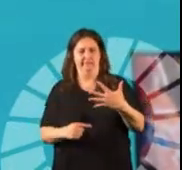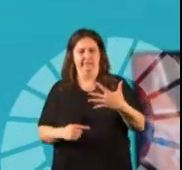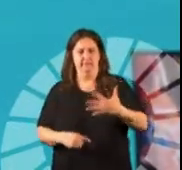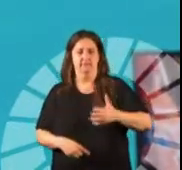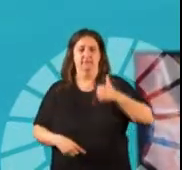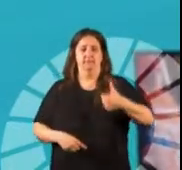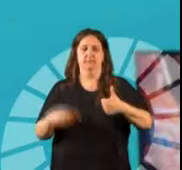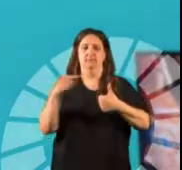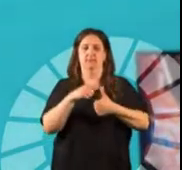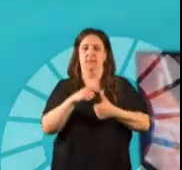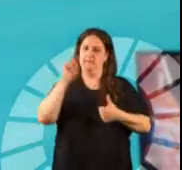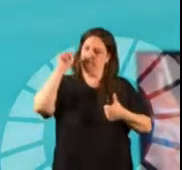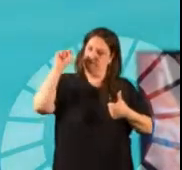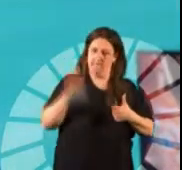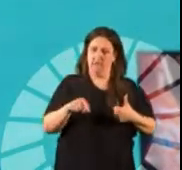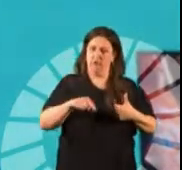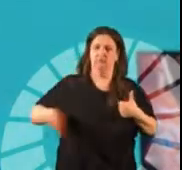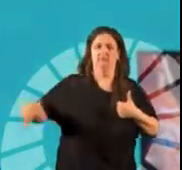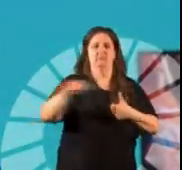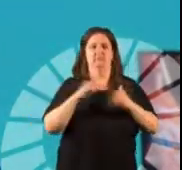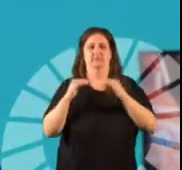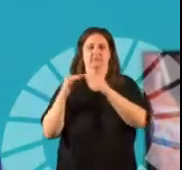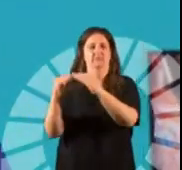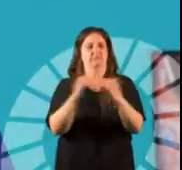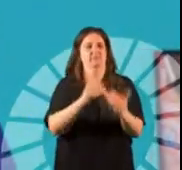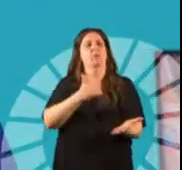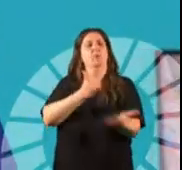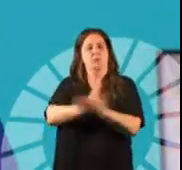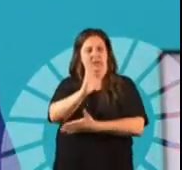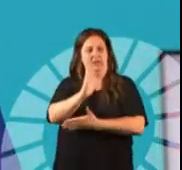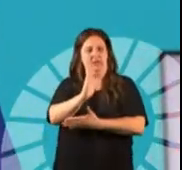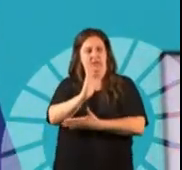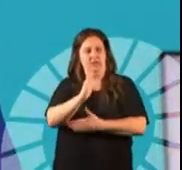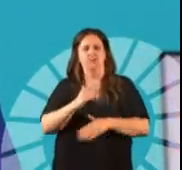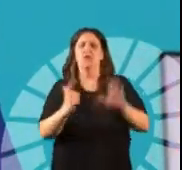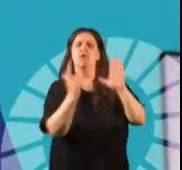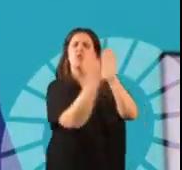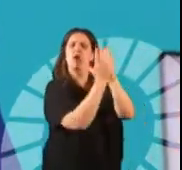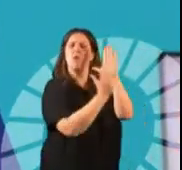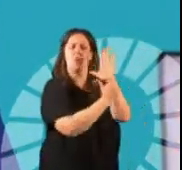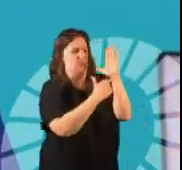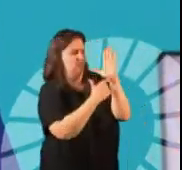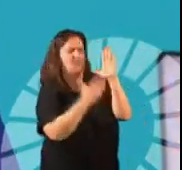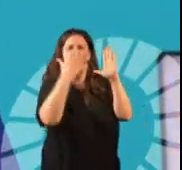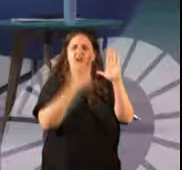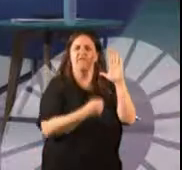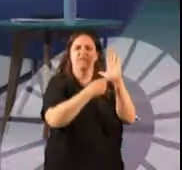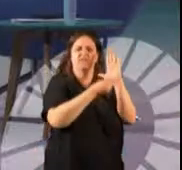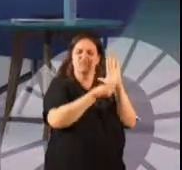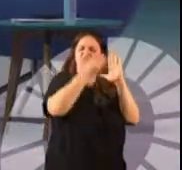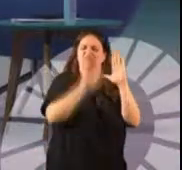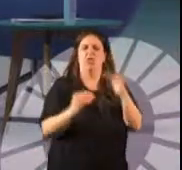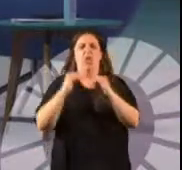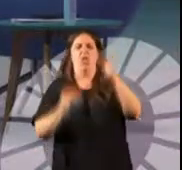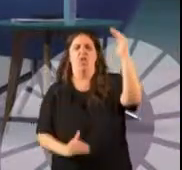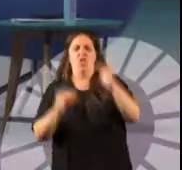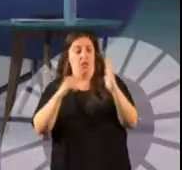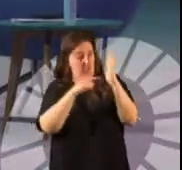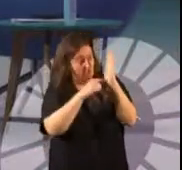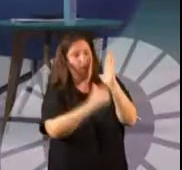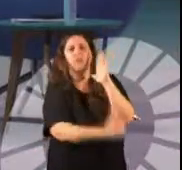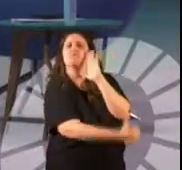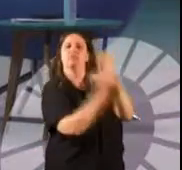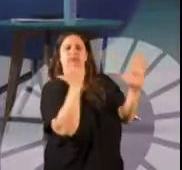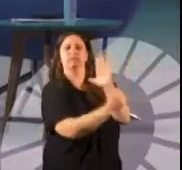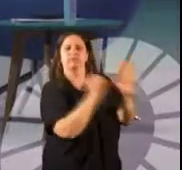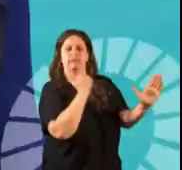equality of rights. In this world, there's too much discrimination and too many discriminatory rights. We've got to